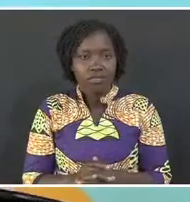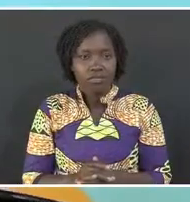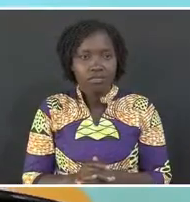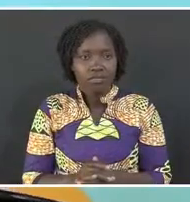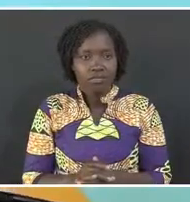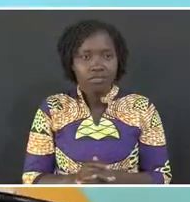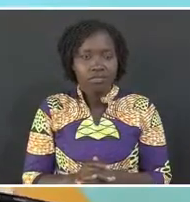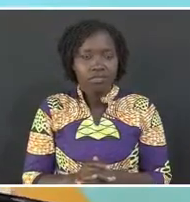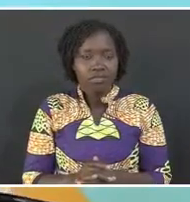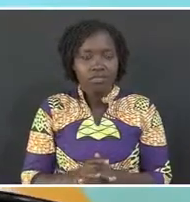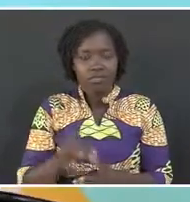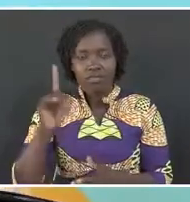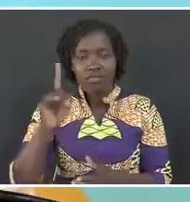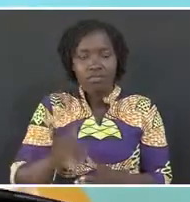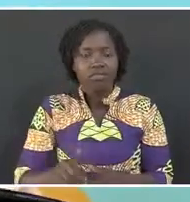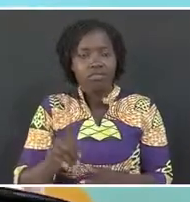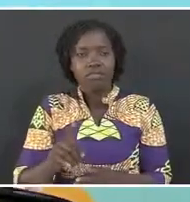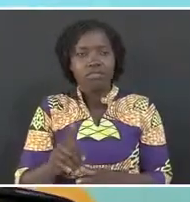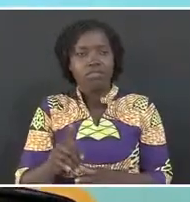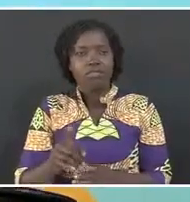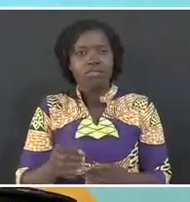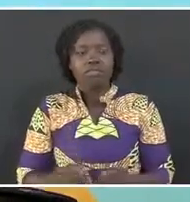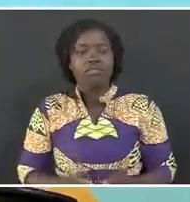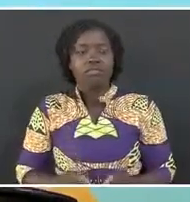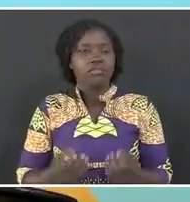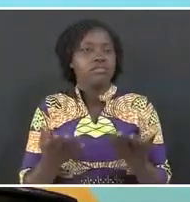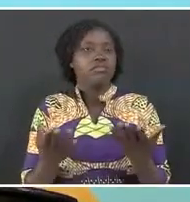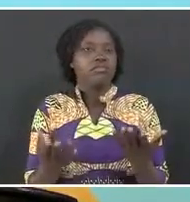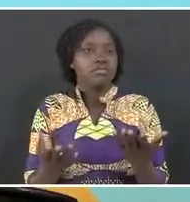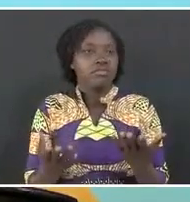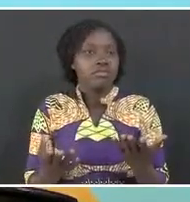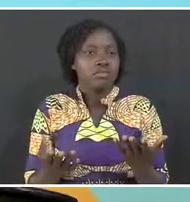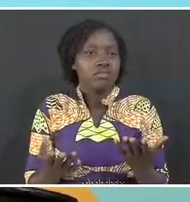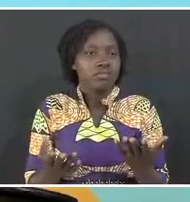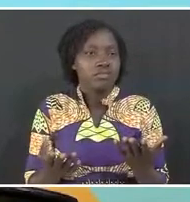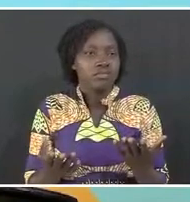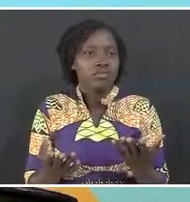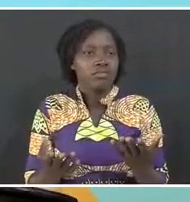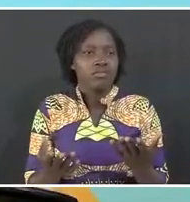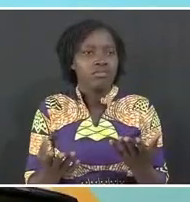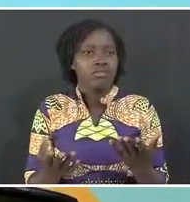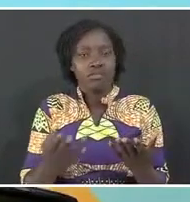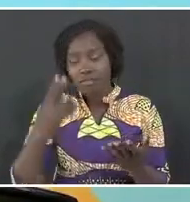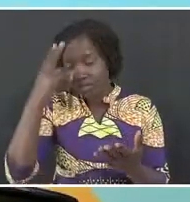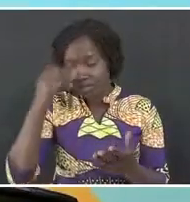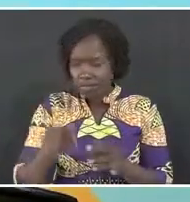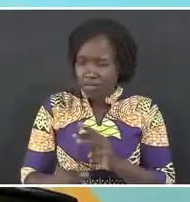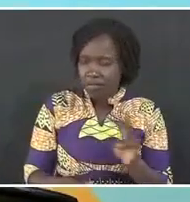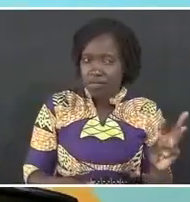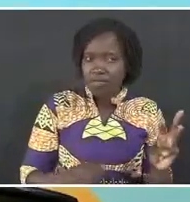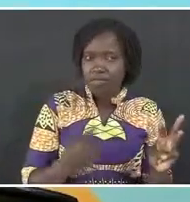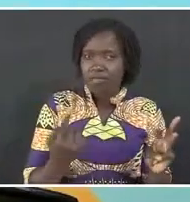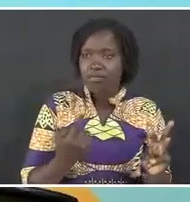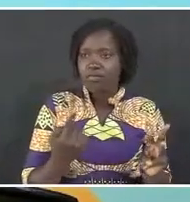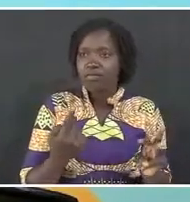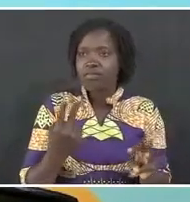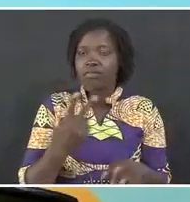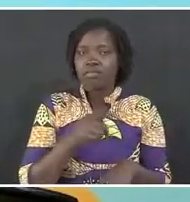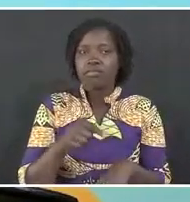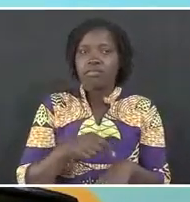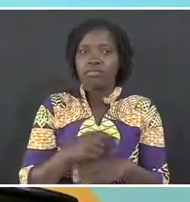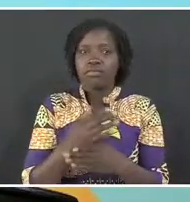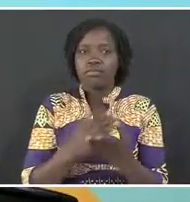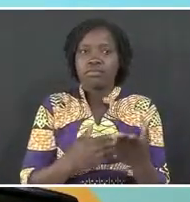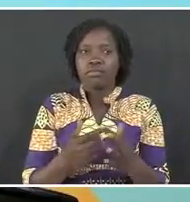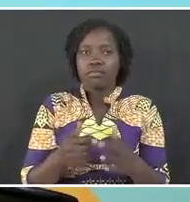We must spend time. We must sacrifice. I want to say that Kajiado West is only 2.5 hours from